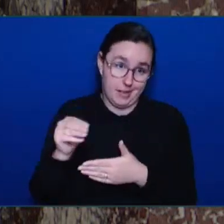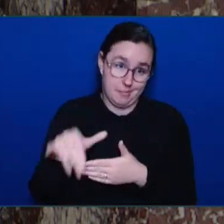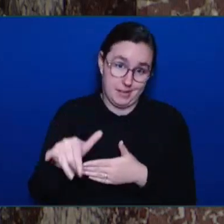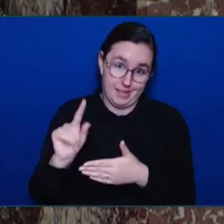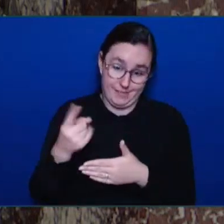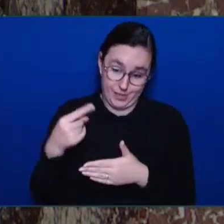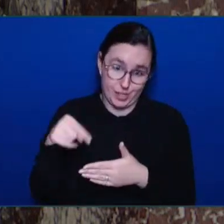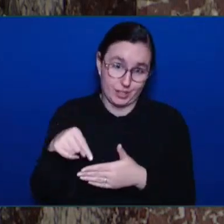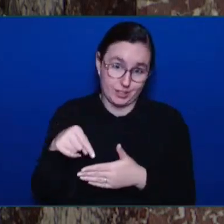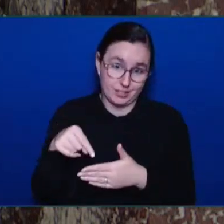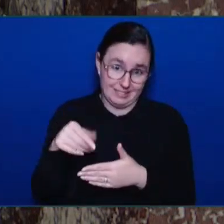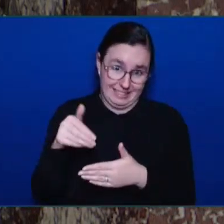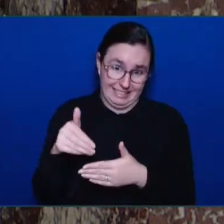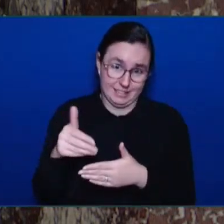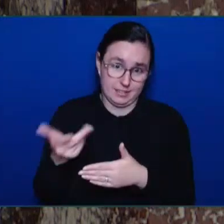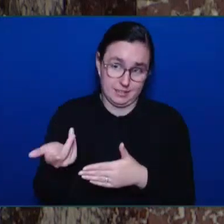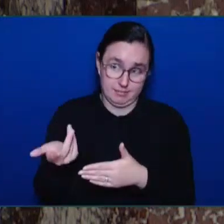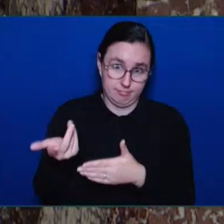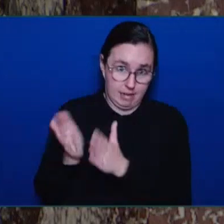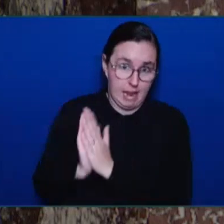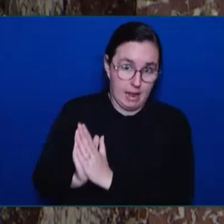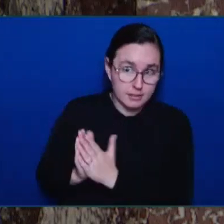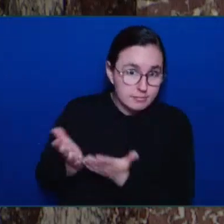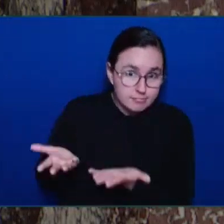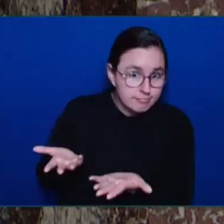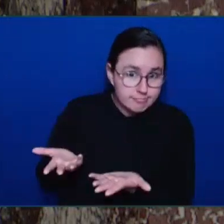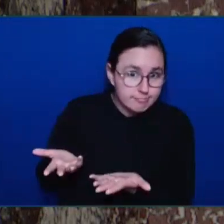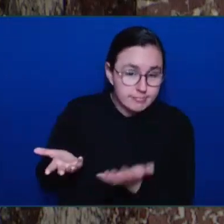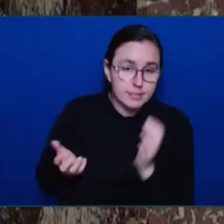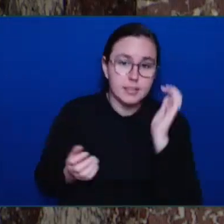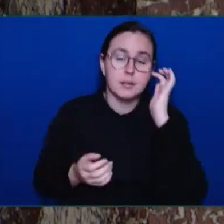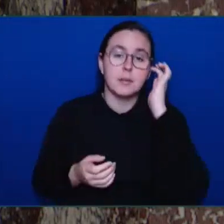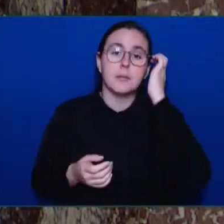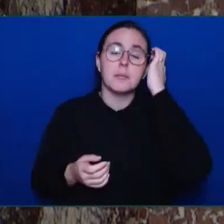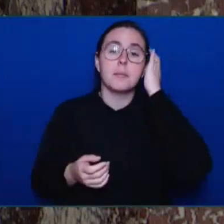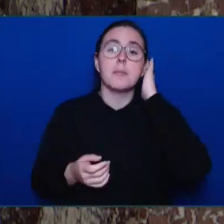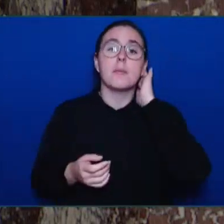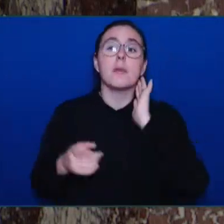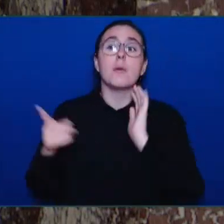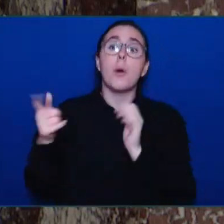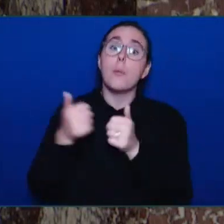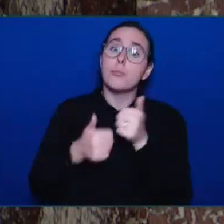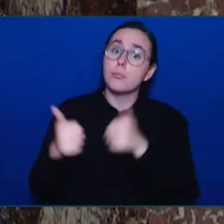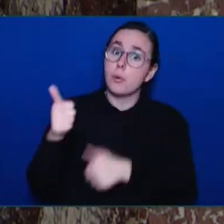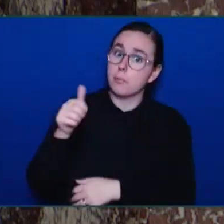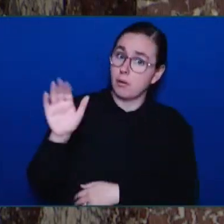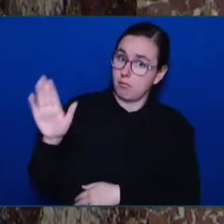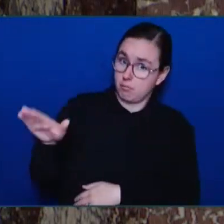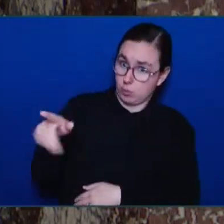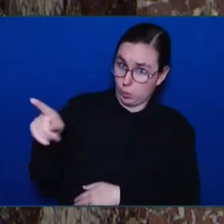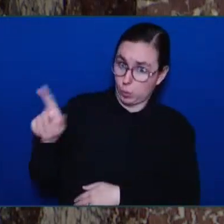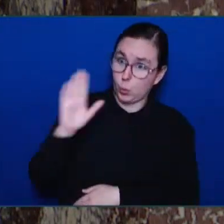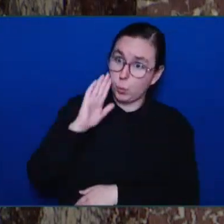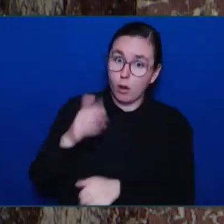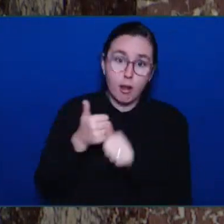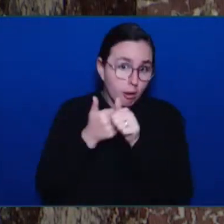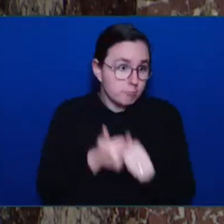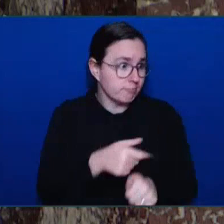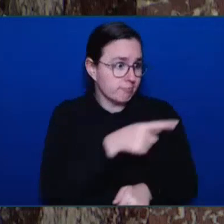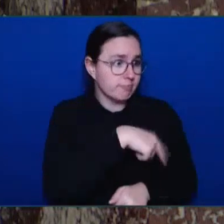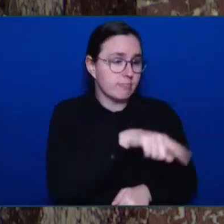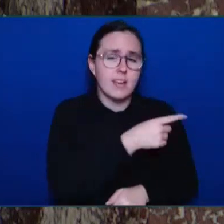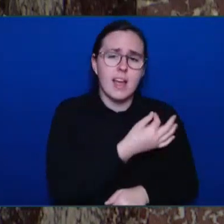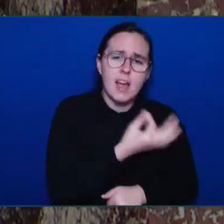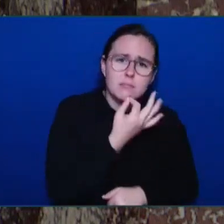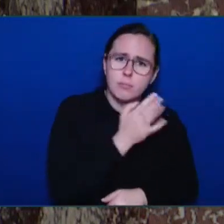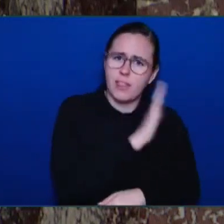the Premier, will this government heed the advice of the stakeholders, the experts, the all-party committees, and urgently initiate a full review